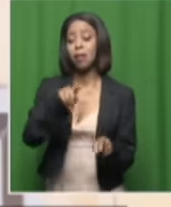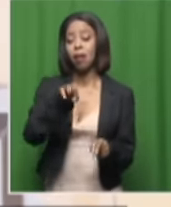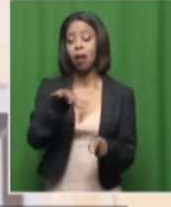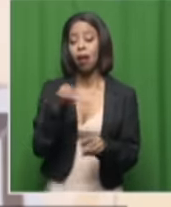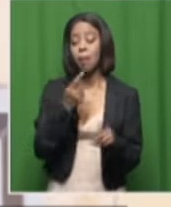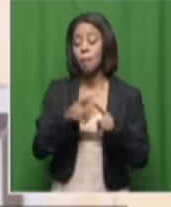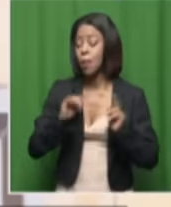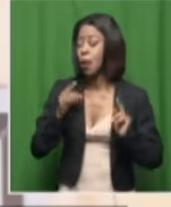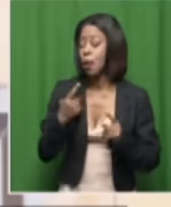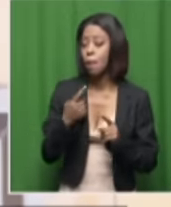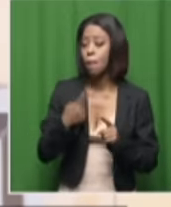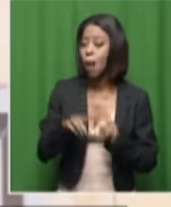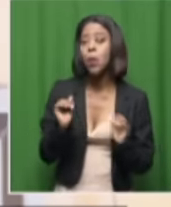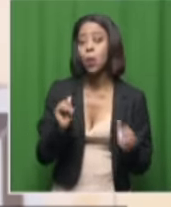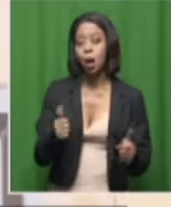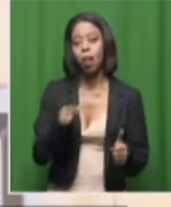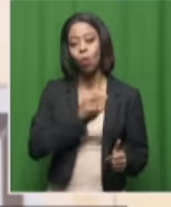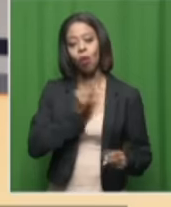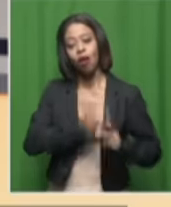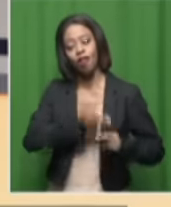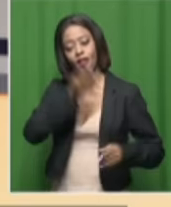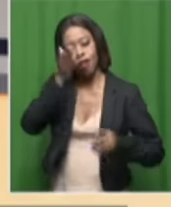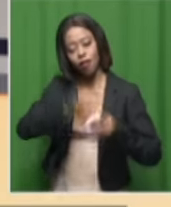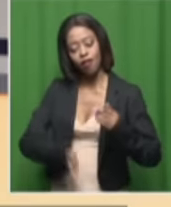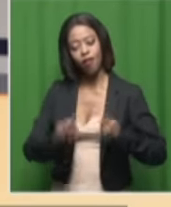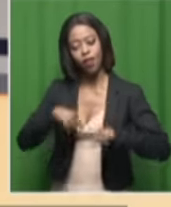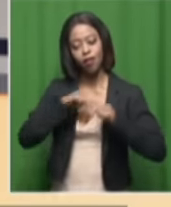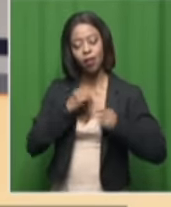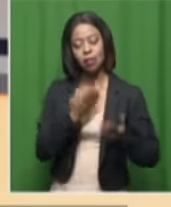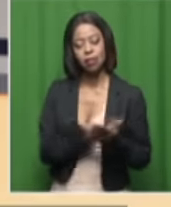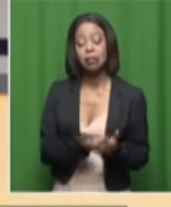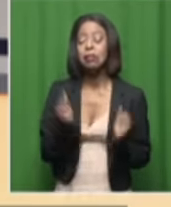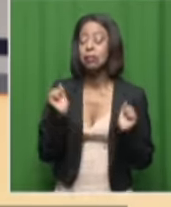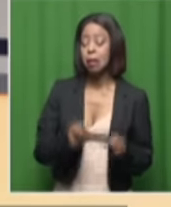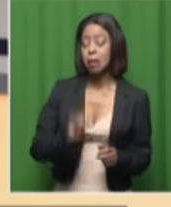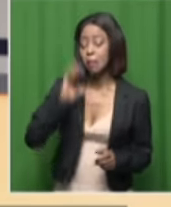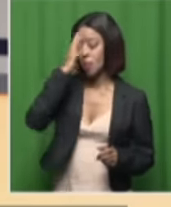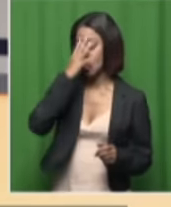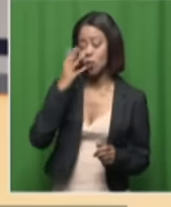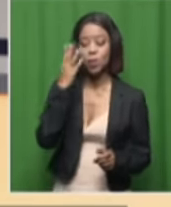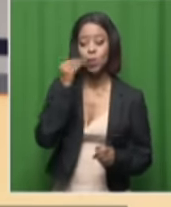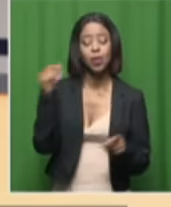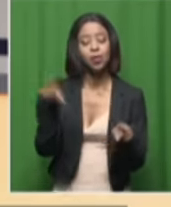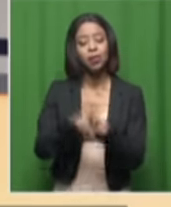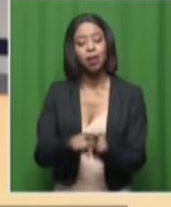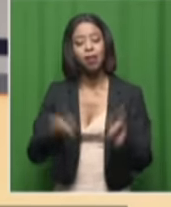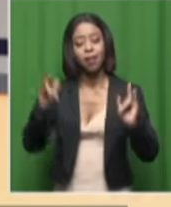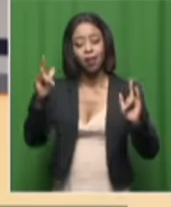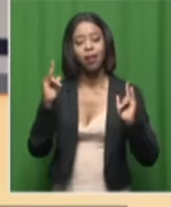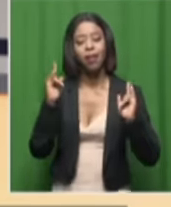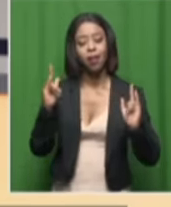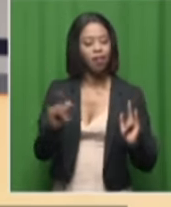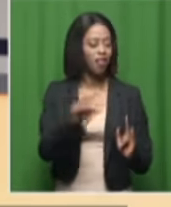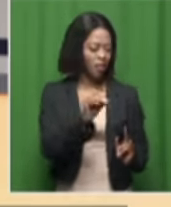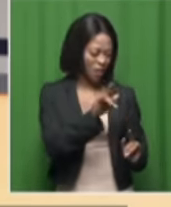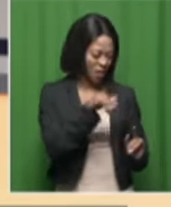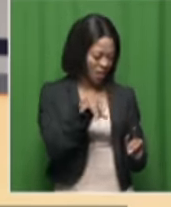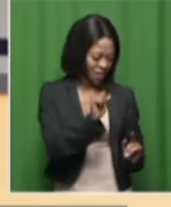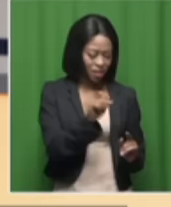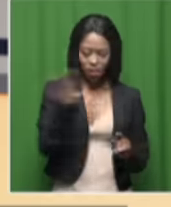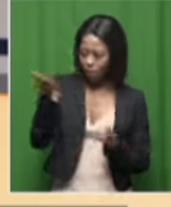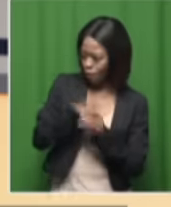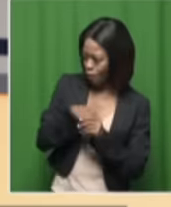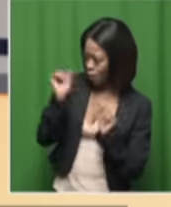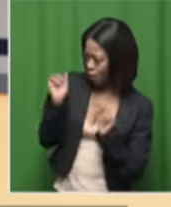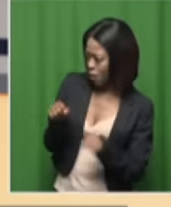at the end to finish it off for us. Oh, yeah, that was also a beautiful stunner of a penalty there. Olisa, let's bring you in because, of course,